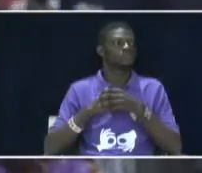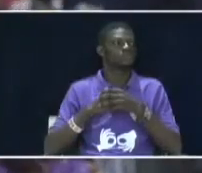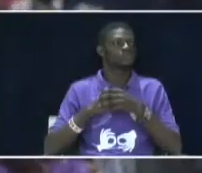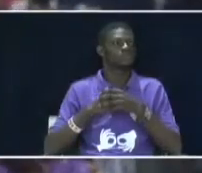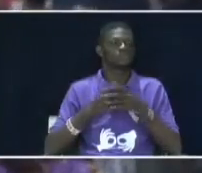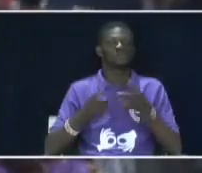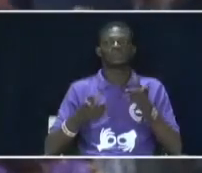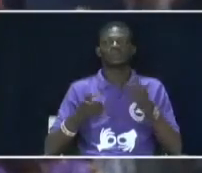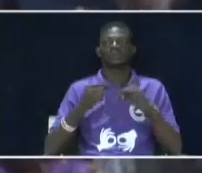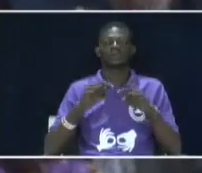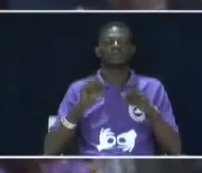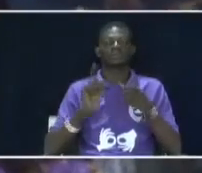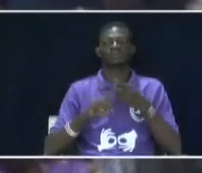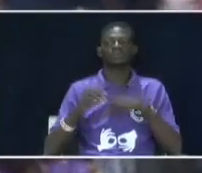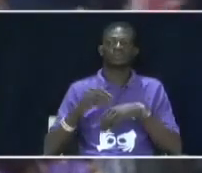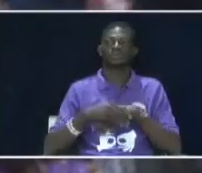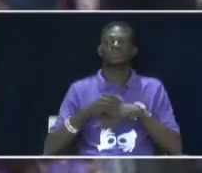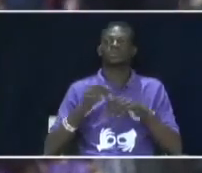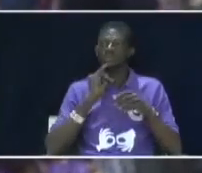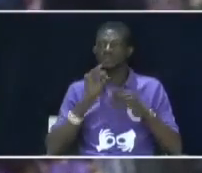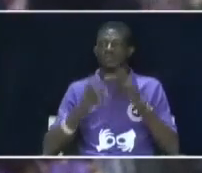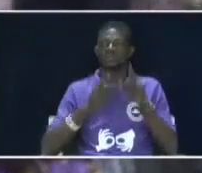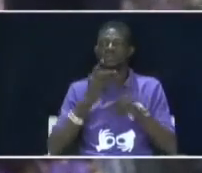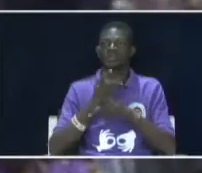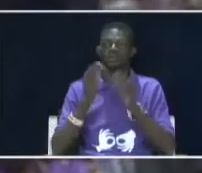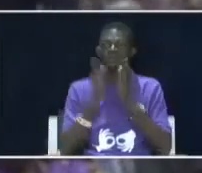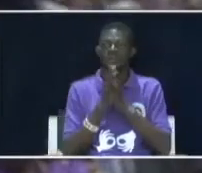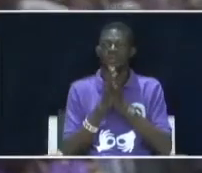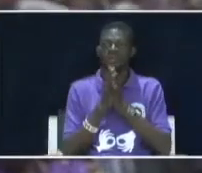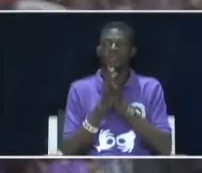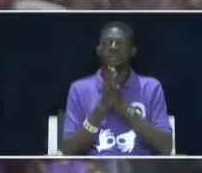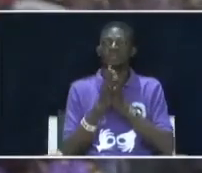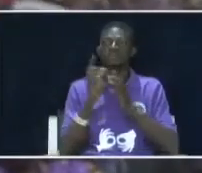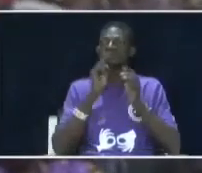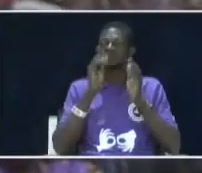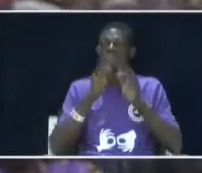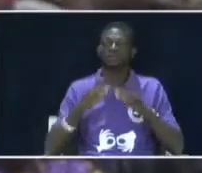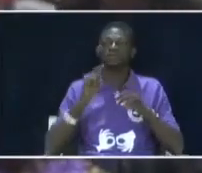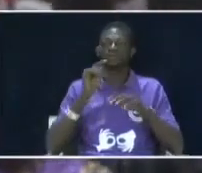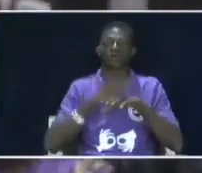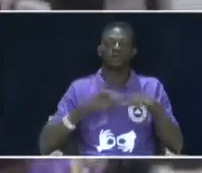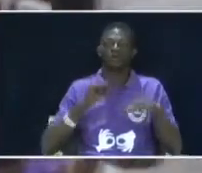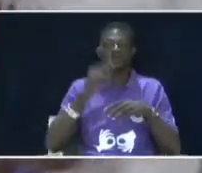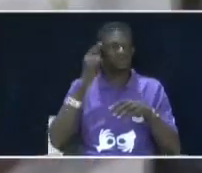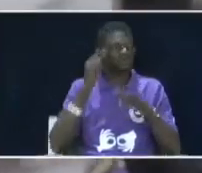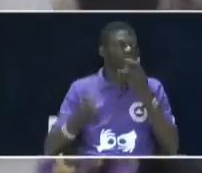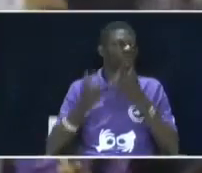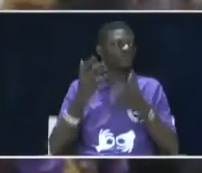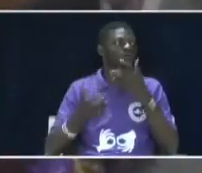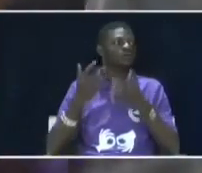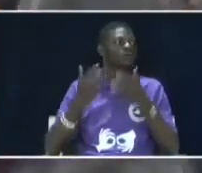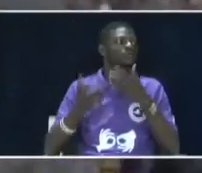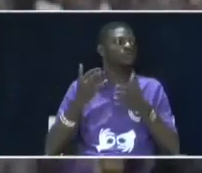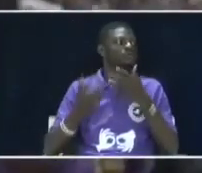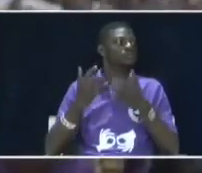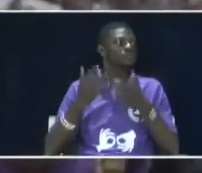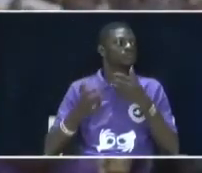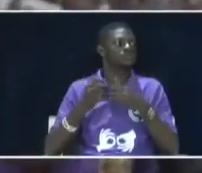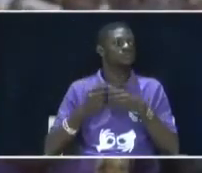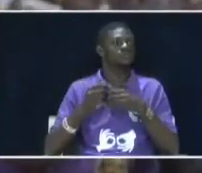come. Tonight's prayer is not the kind of prayer you pray quietly. You're calling for fire,